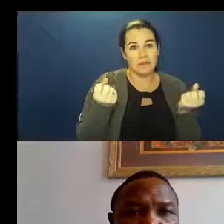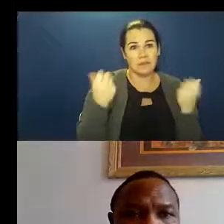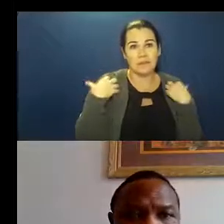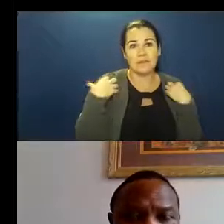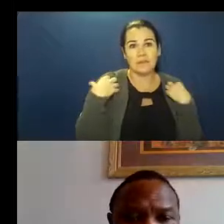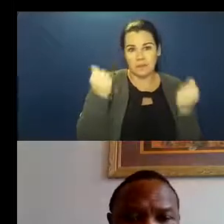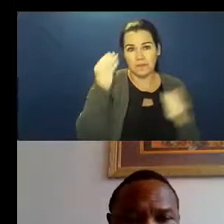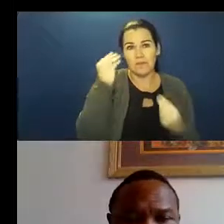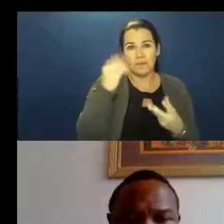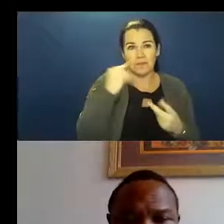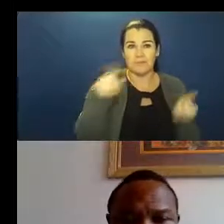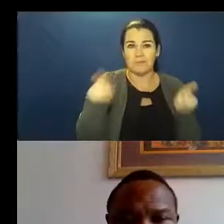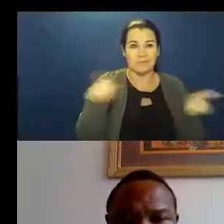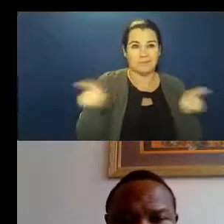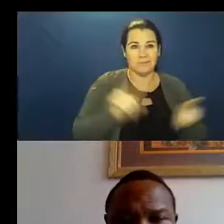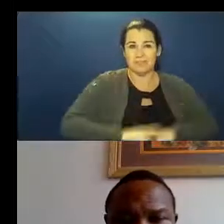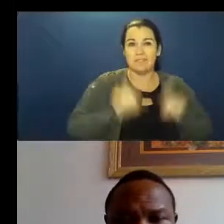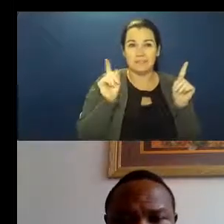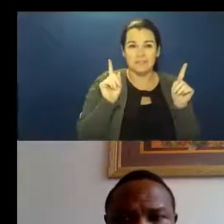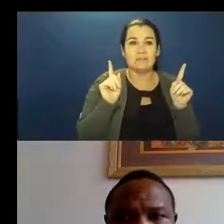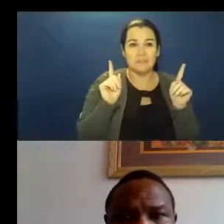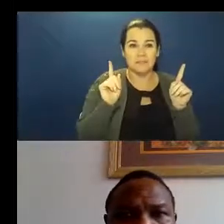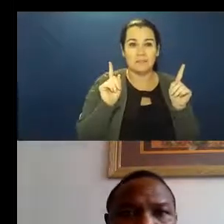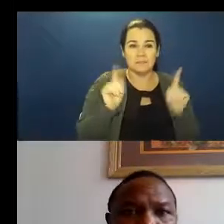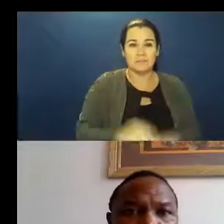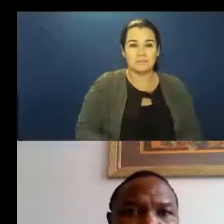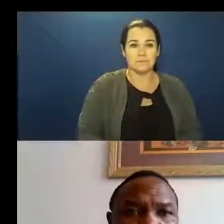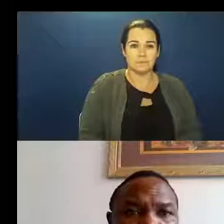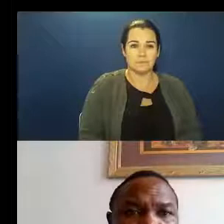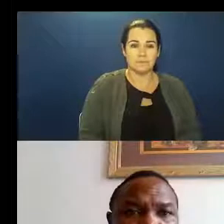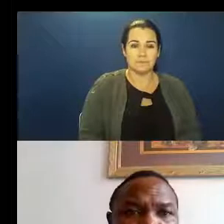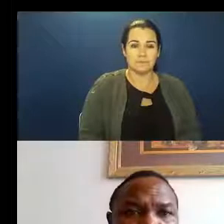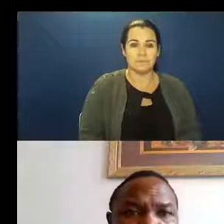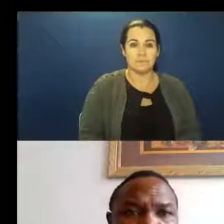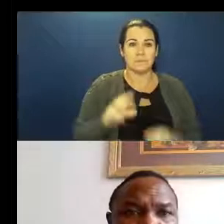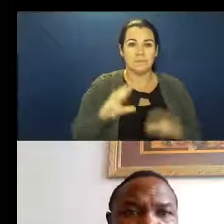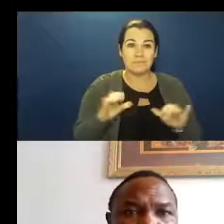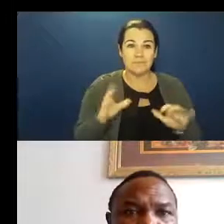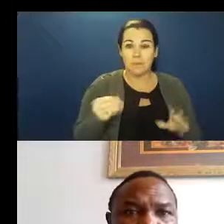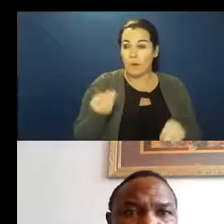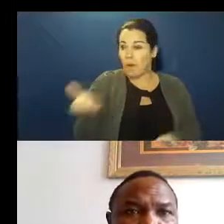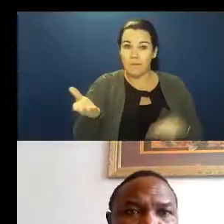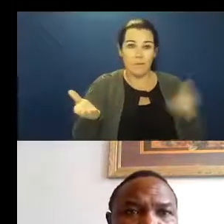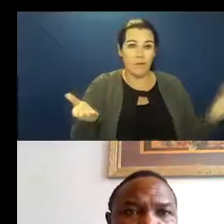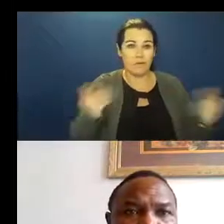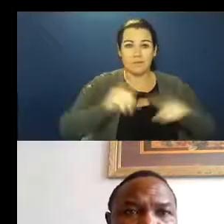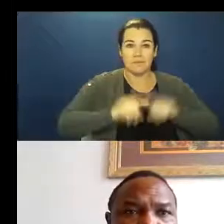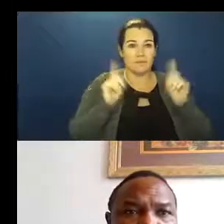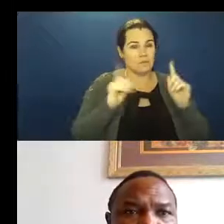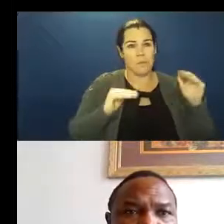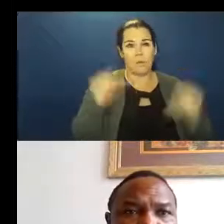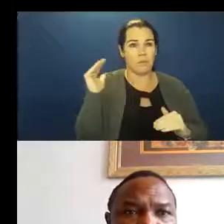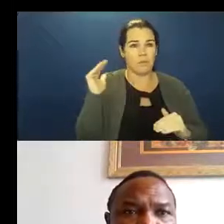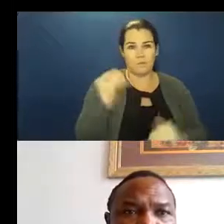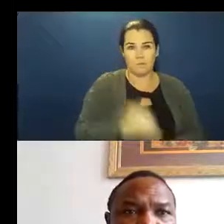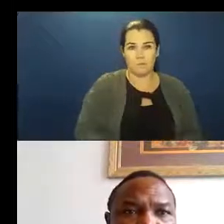information being given to them, or health activities being given to them or afforded to them. So it's a big disparity between them and their